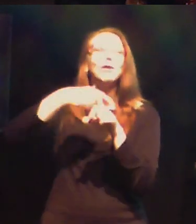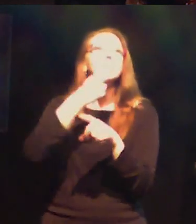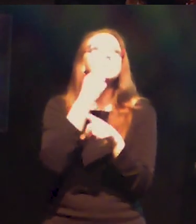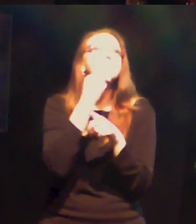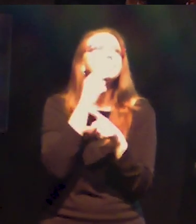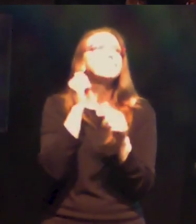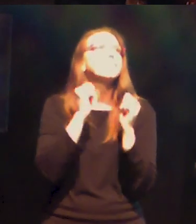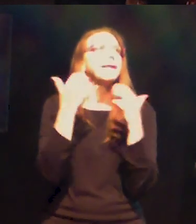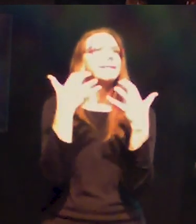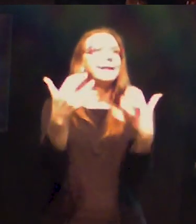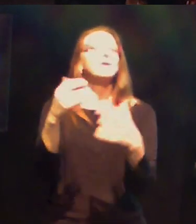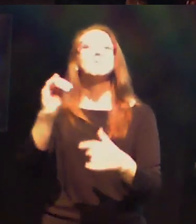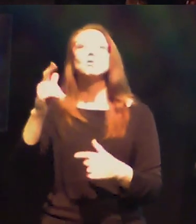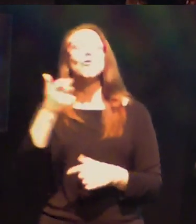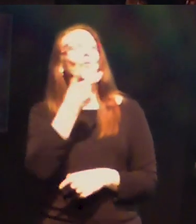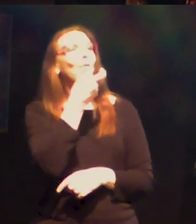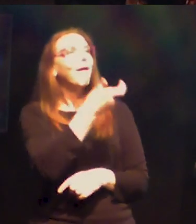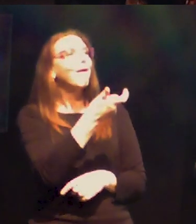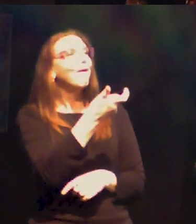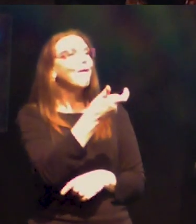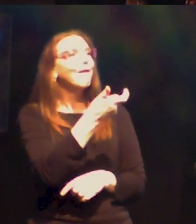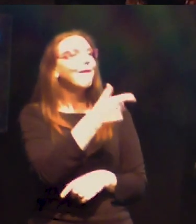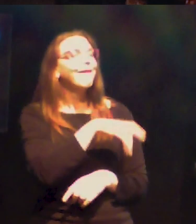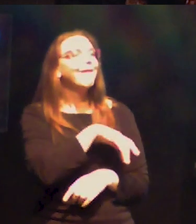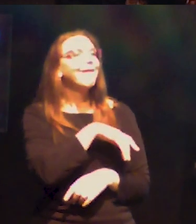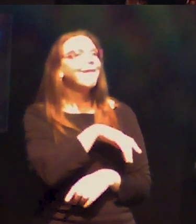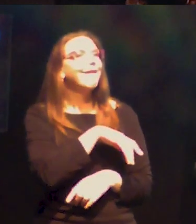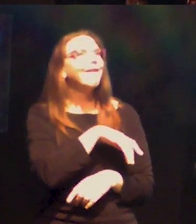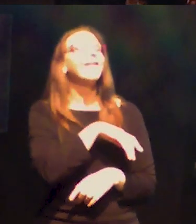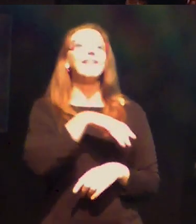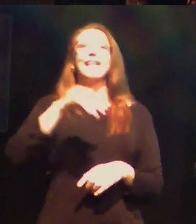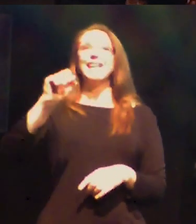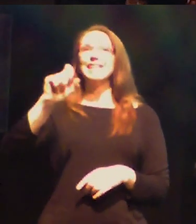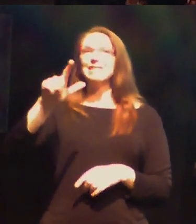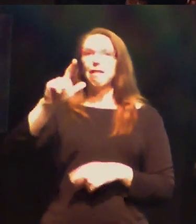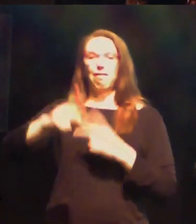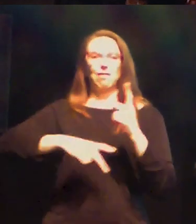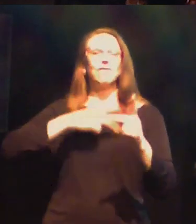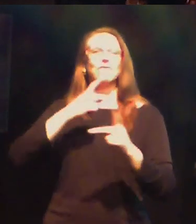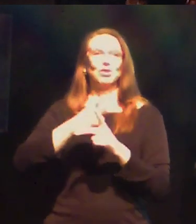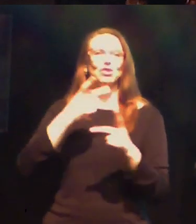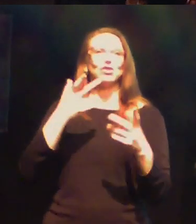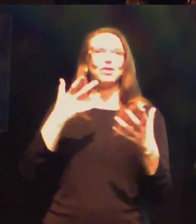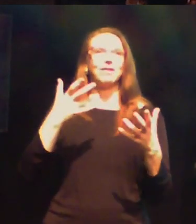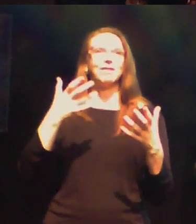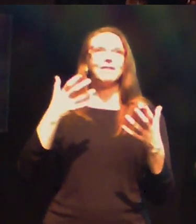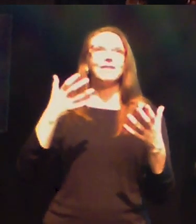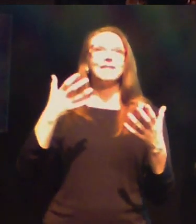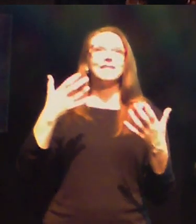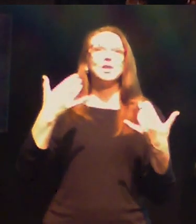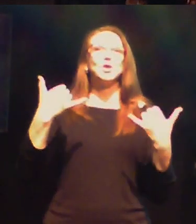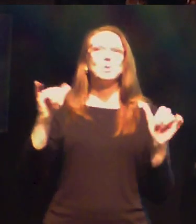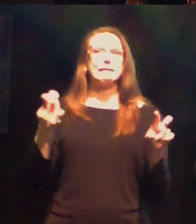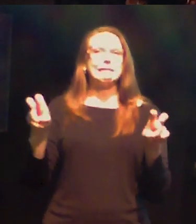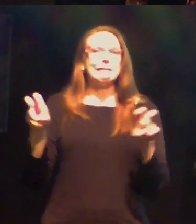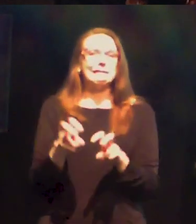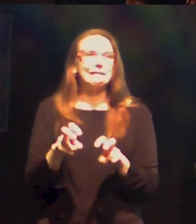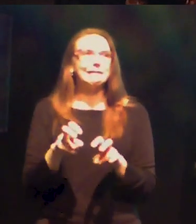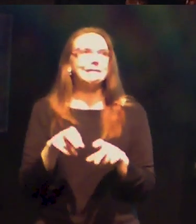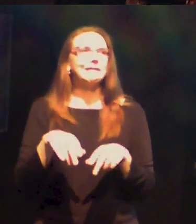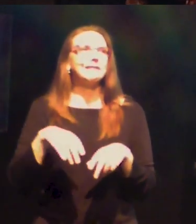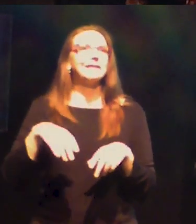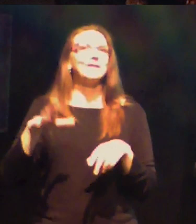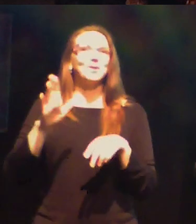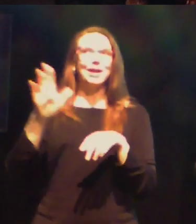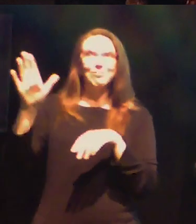theater, and Michelle got to watch it. And then, you know, even the ASL version we had, like they're saying, we still sat with Colleen, the